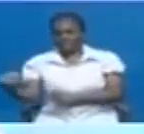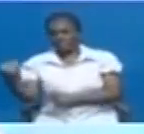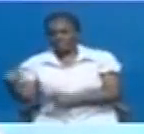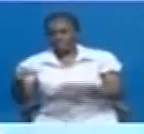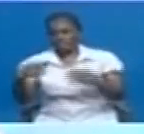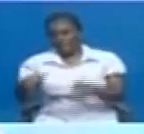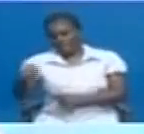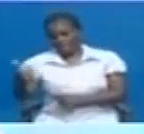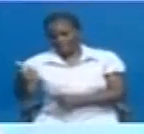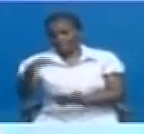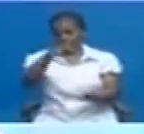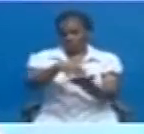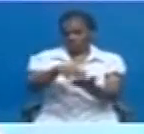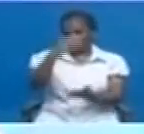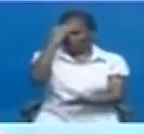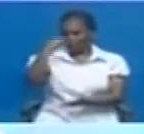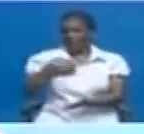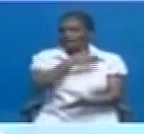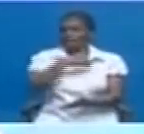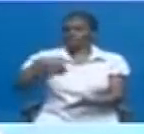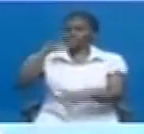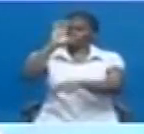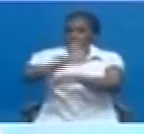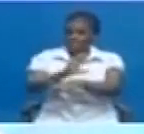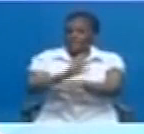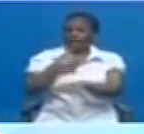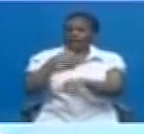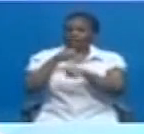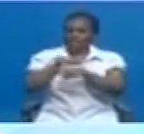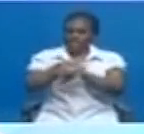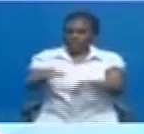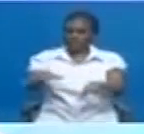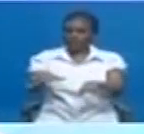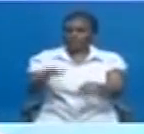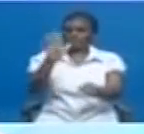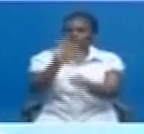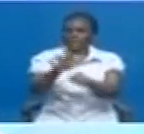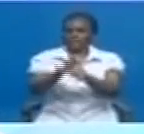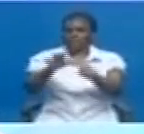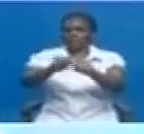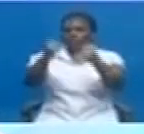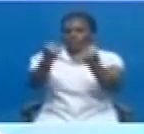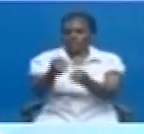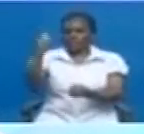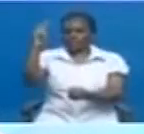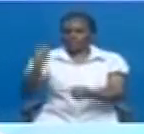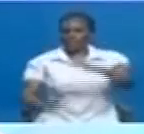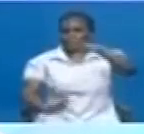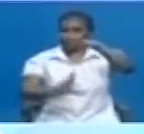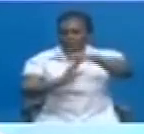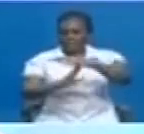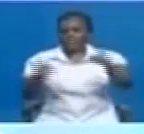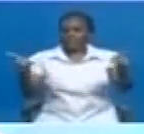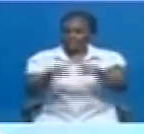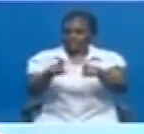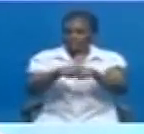risk, and on the other hand, the Catholic Church has a lot of influence as well in this society. This is KTN Prime, and apart